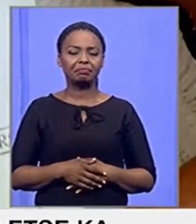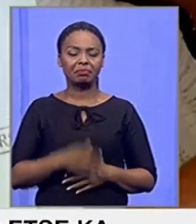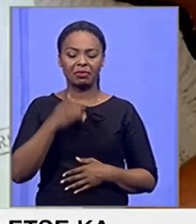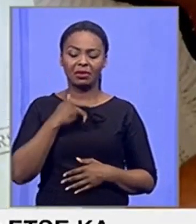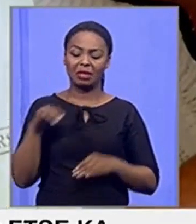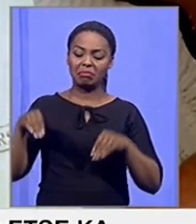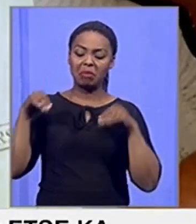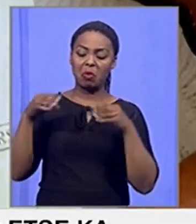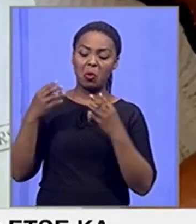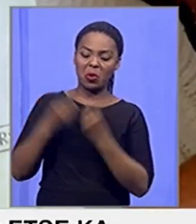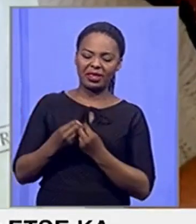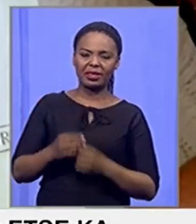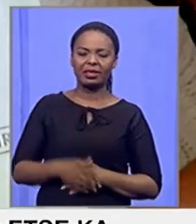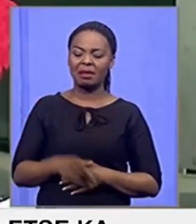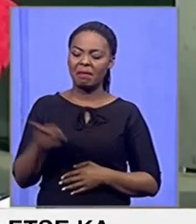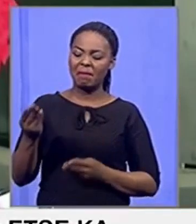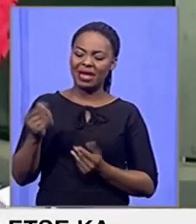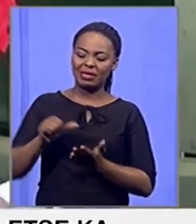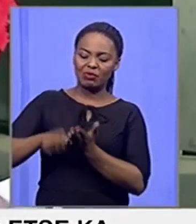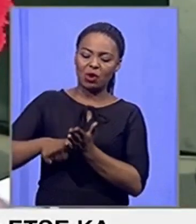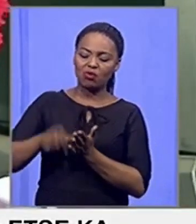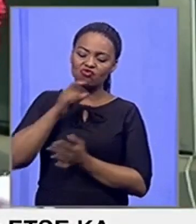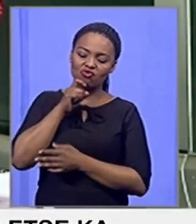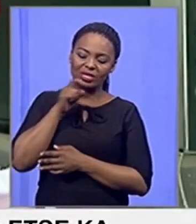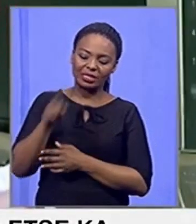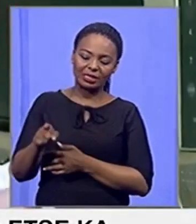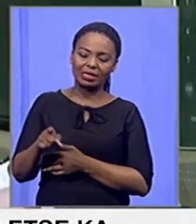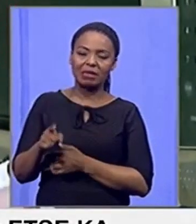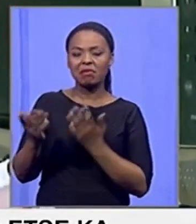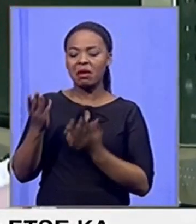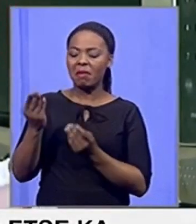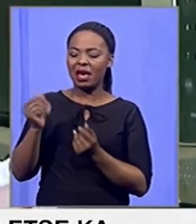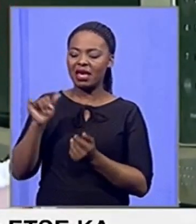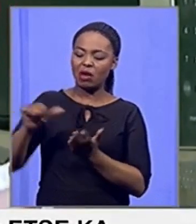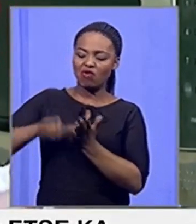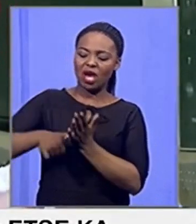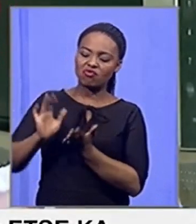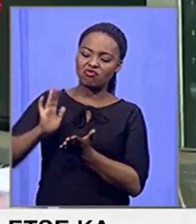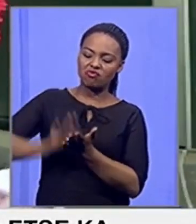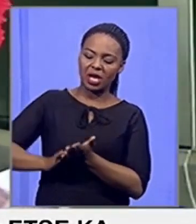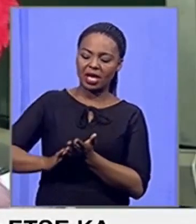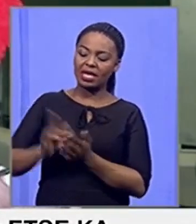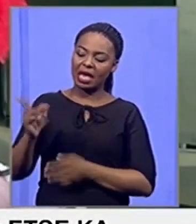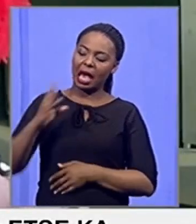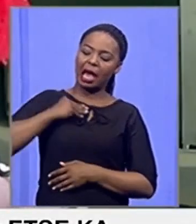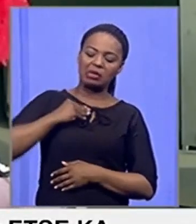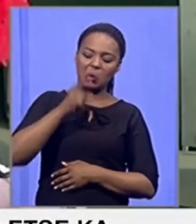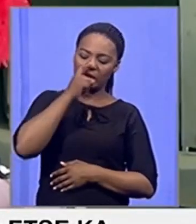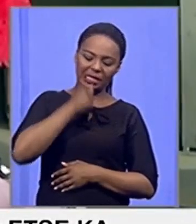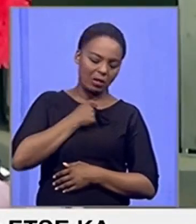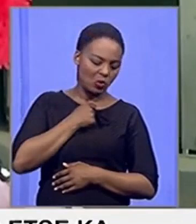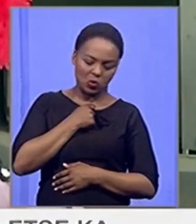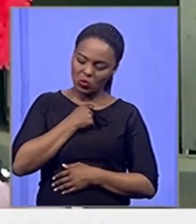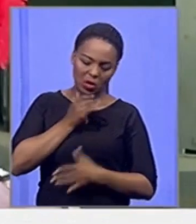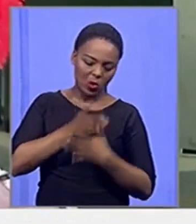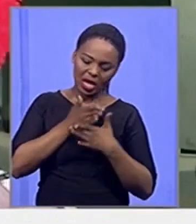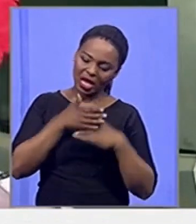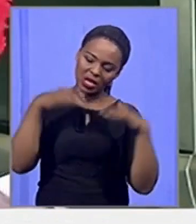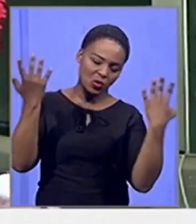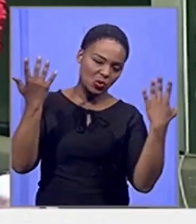a hloka tjhelete ya hae ya grant e fedile. A re hona jwale o swa ka ha o sa sebetsa o tswile